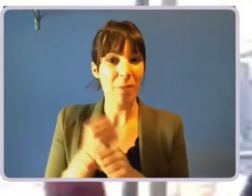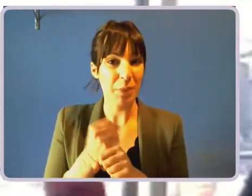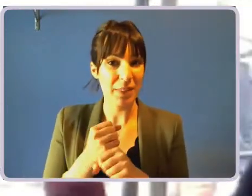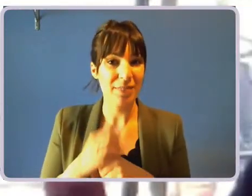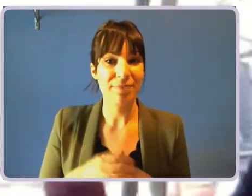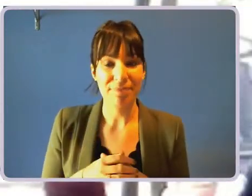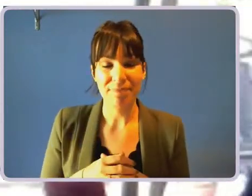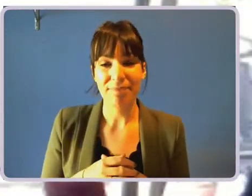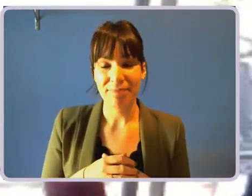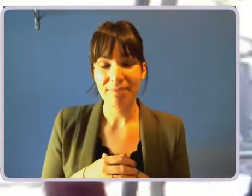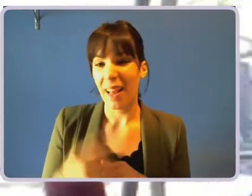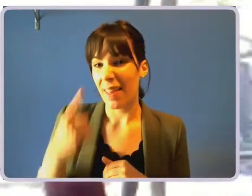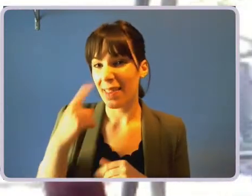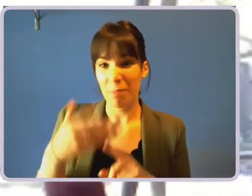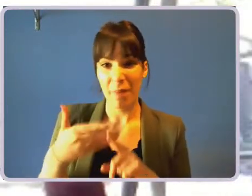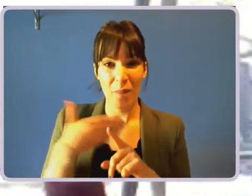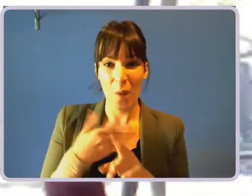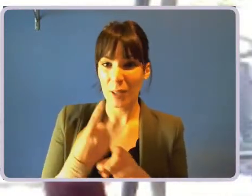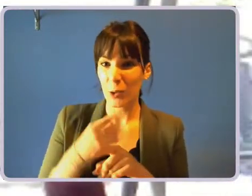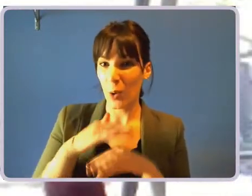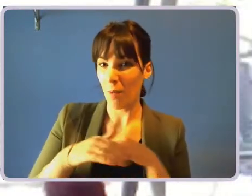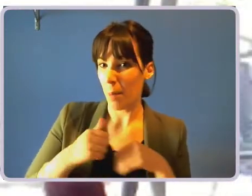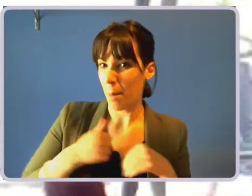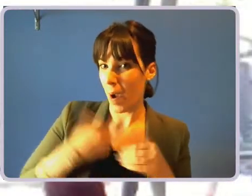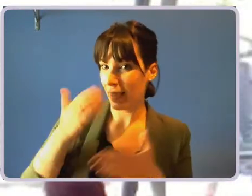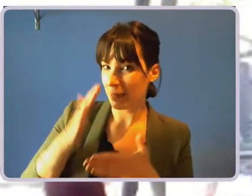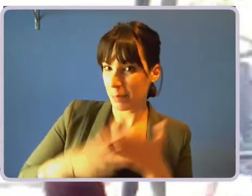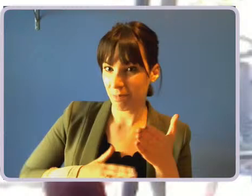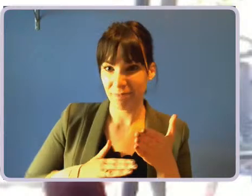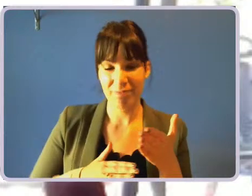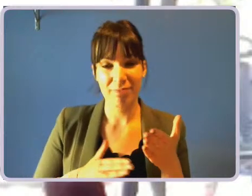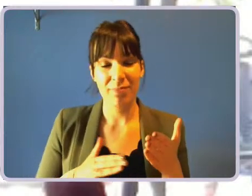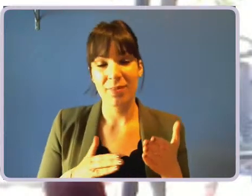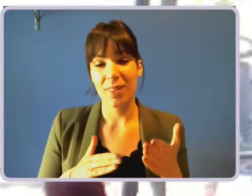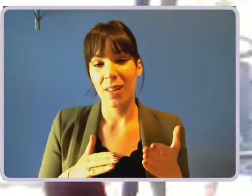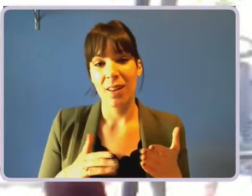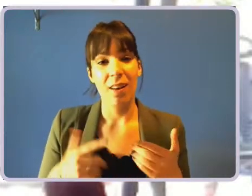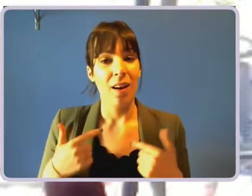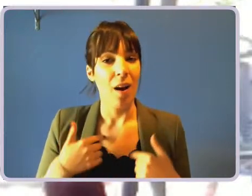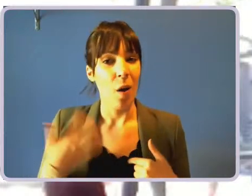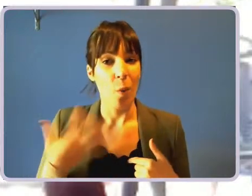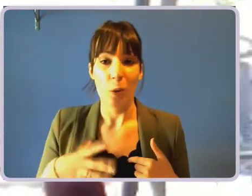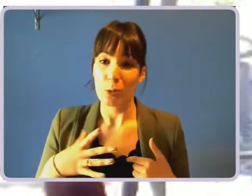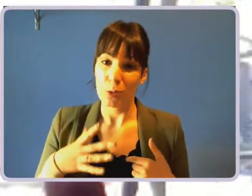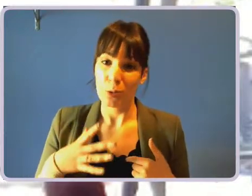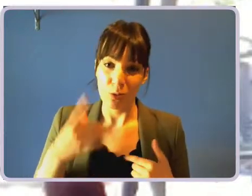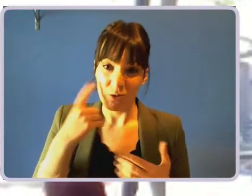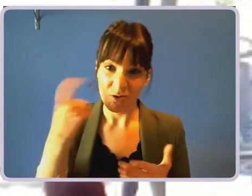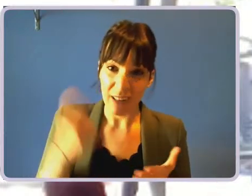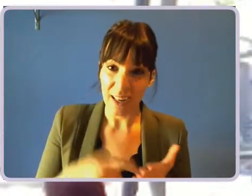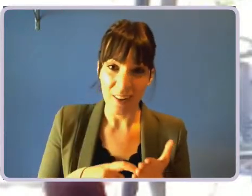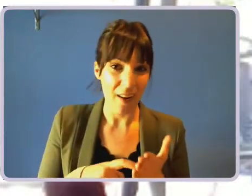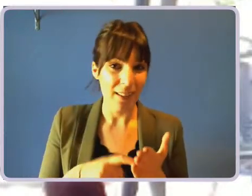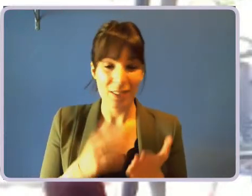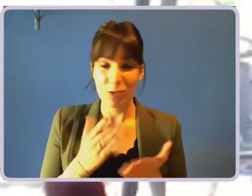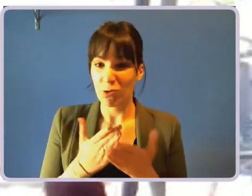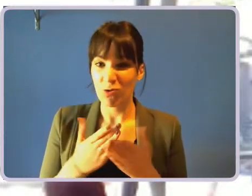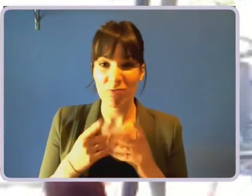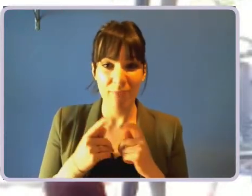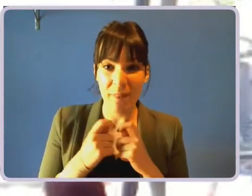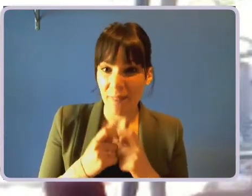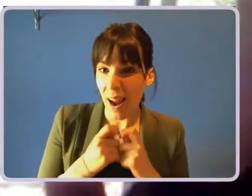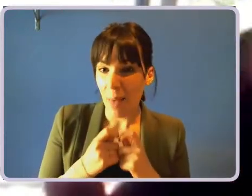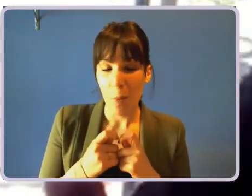talk about my experiences, I'd just like to acknowledge what a valuable and learning experience